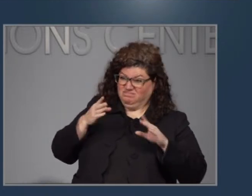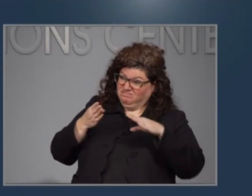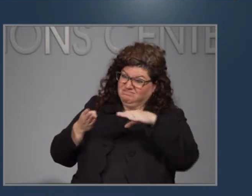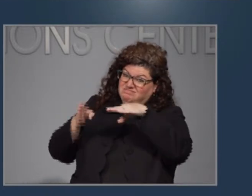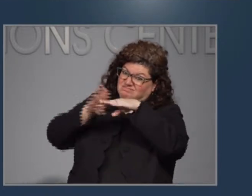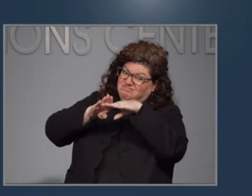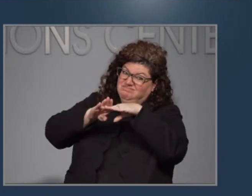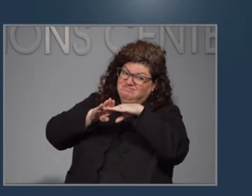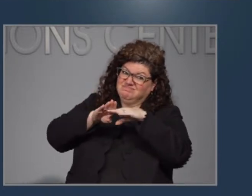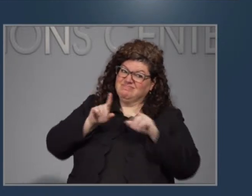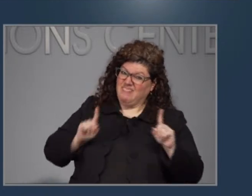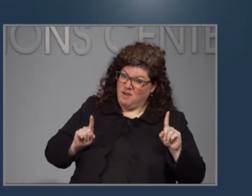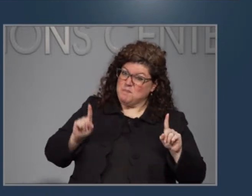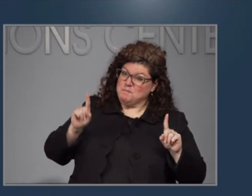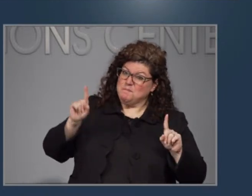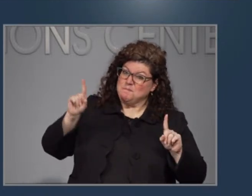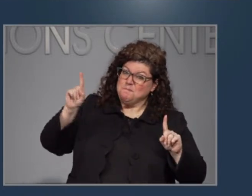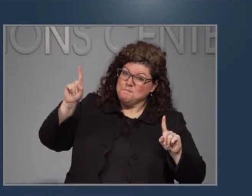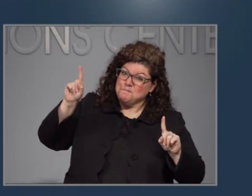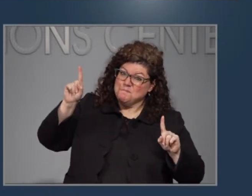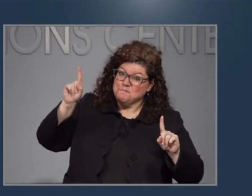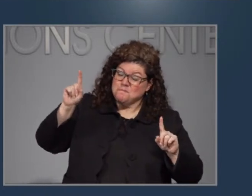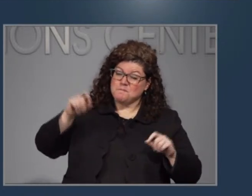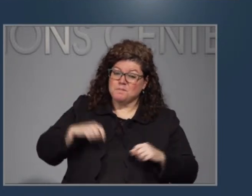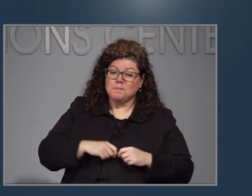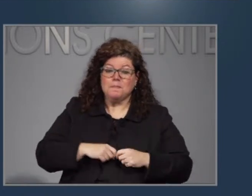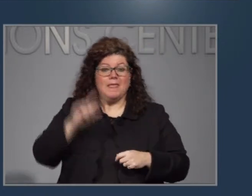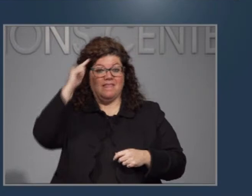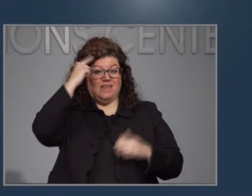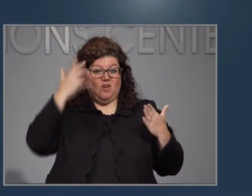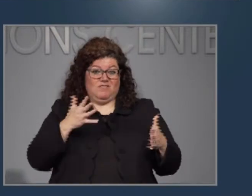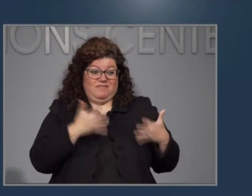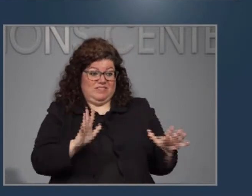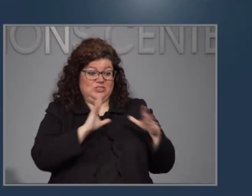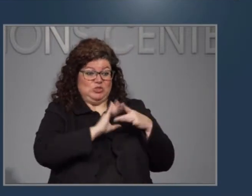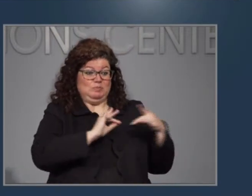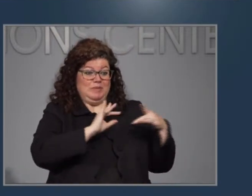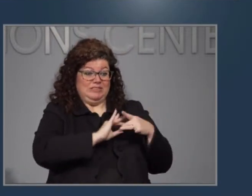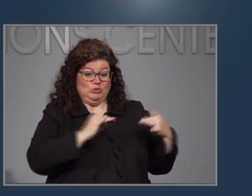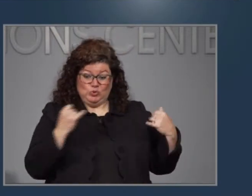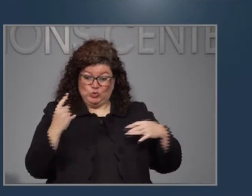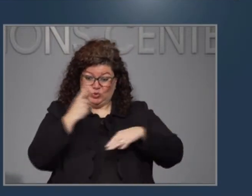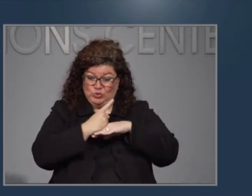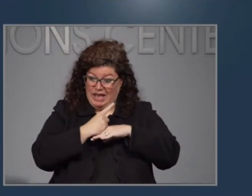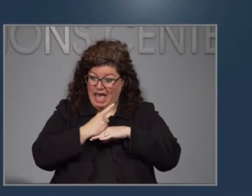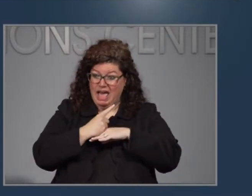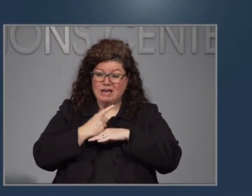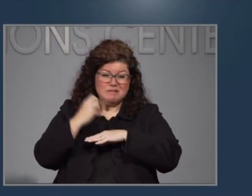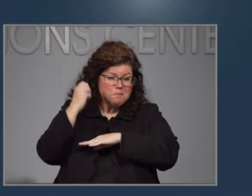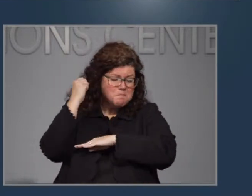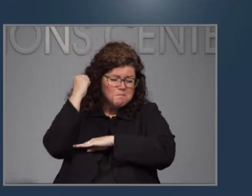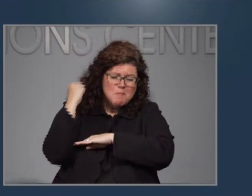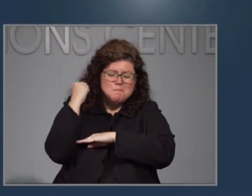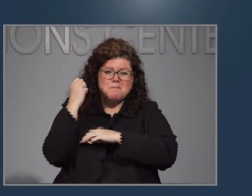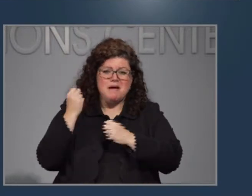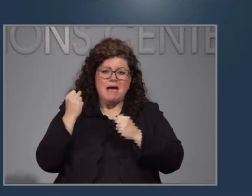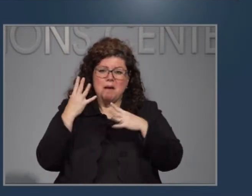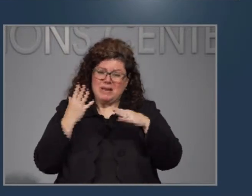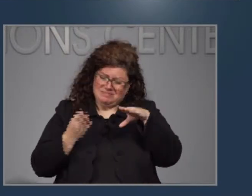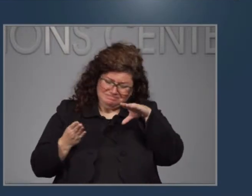in new lab-confirmed cases. And as you heard from the governor, today we have seen the highest number of positive cases